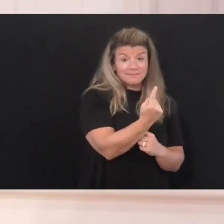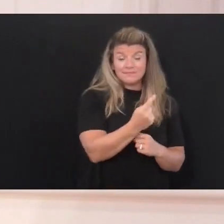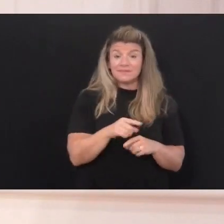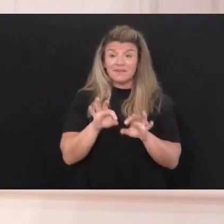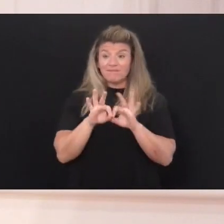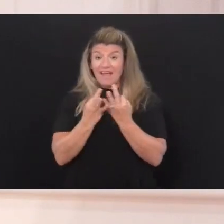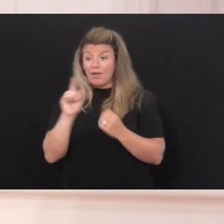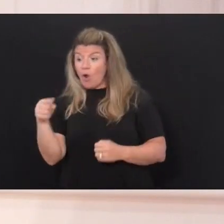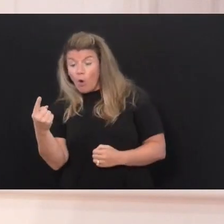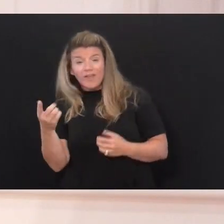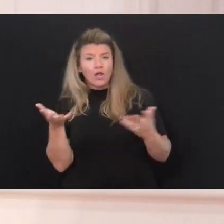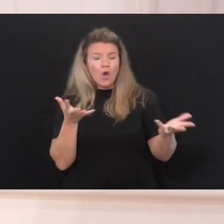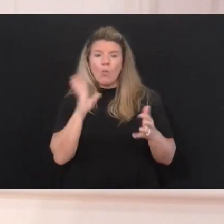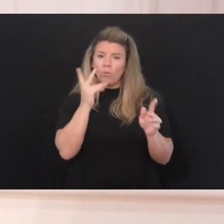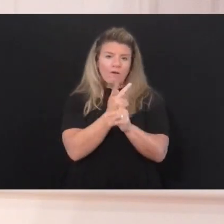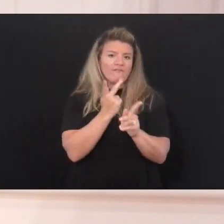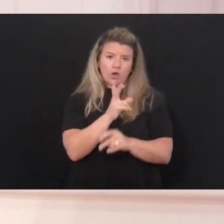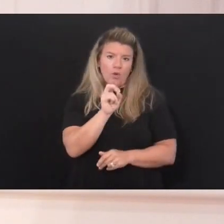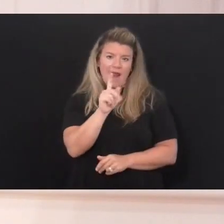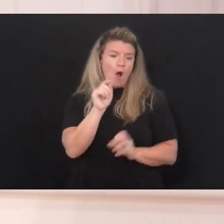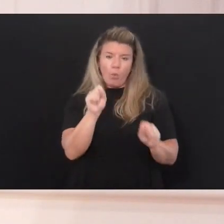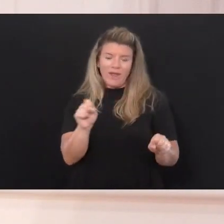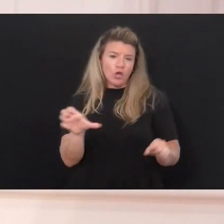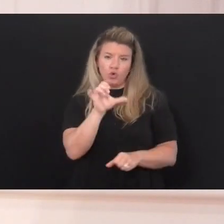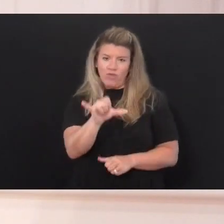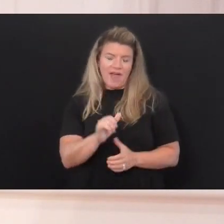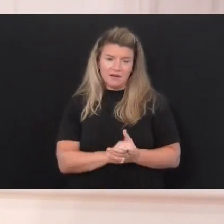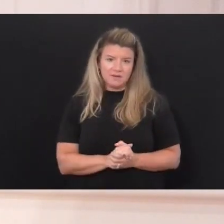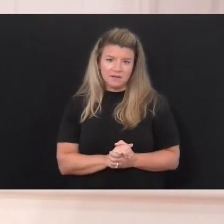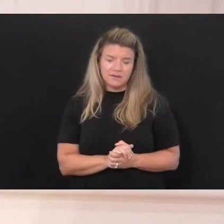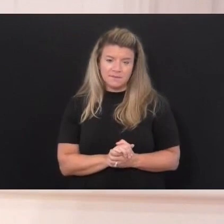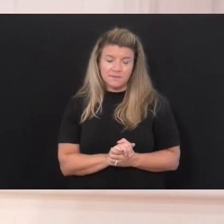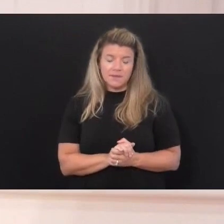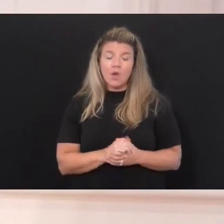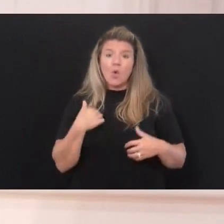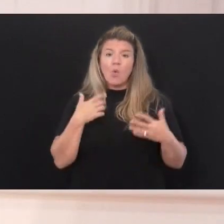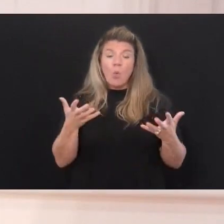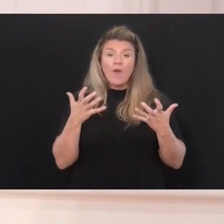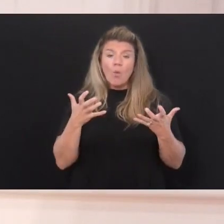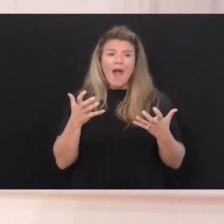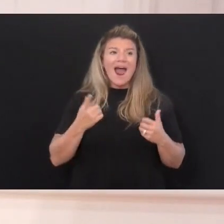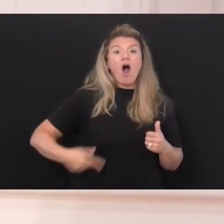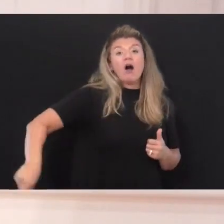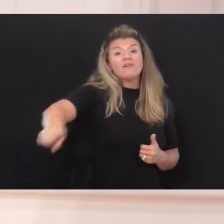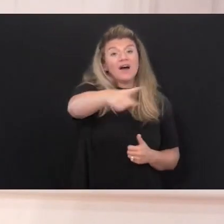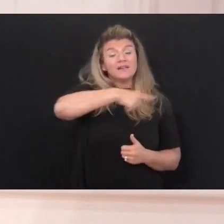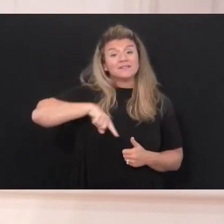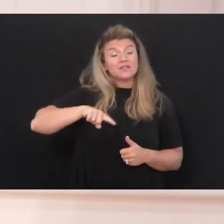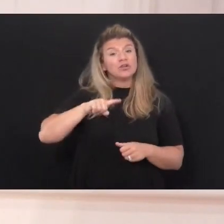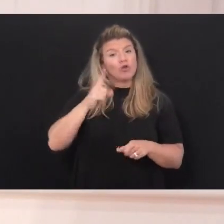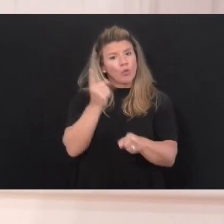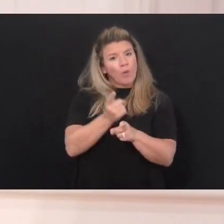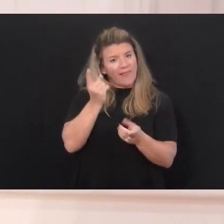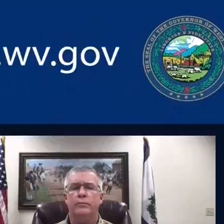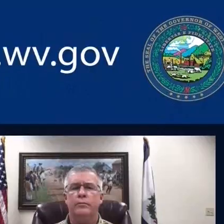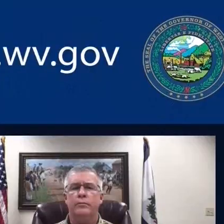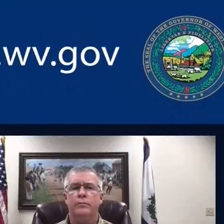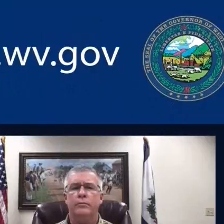$200 million for our cities and counties, $150 million for our small businesses, protect us against having to raise taxes on